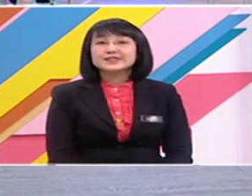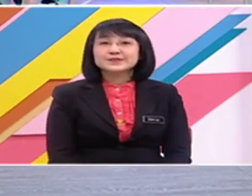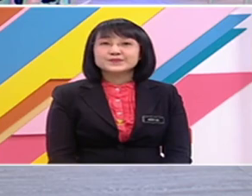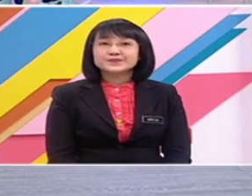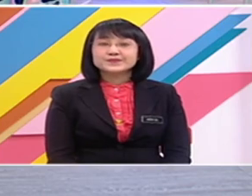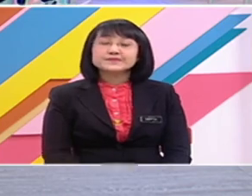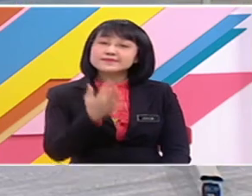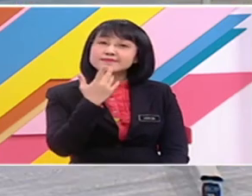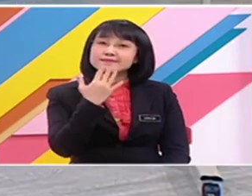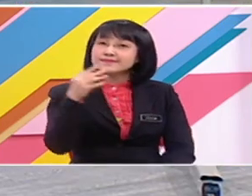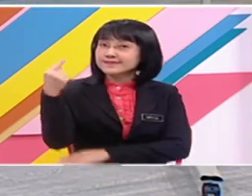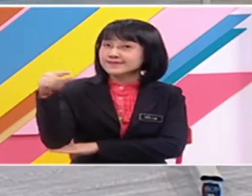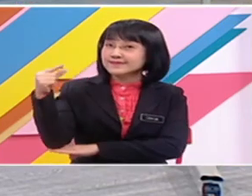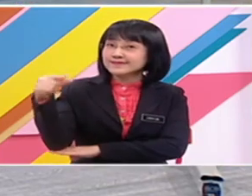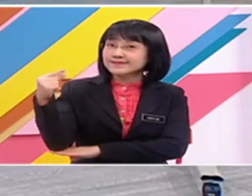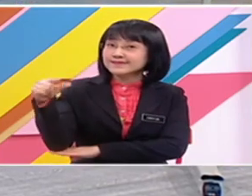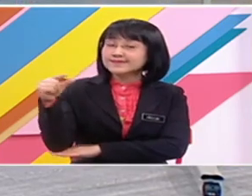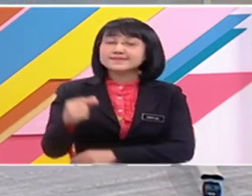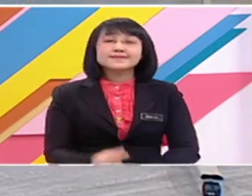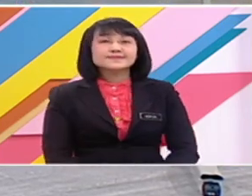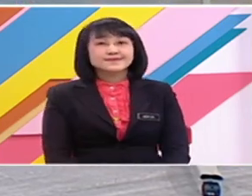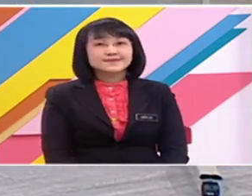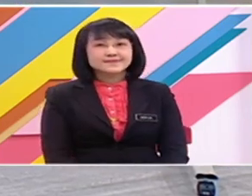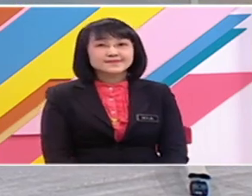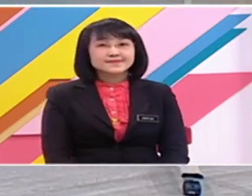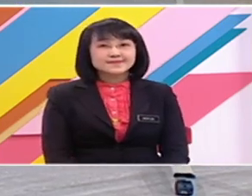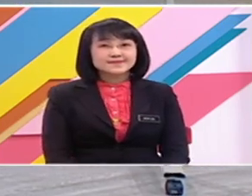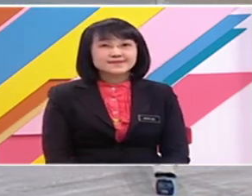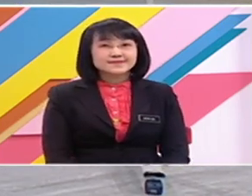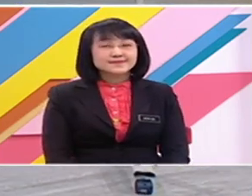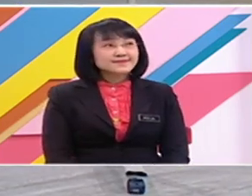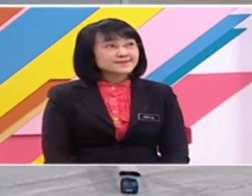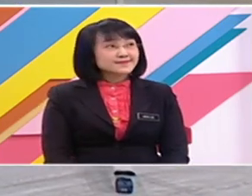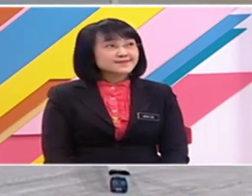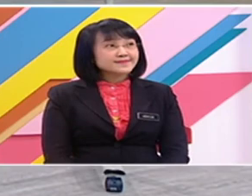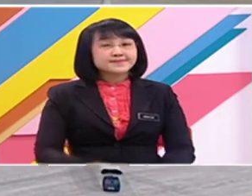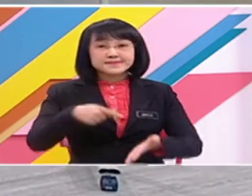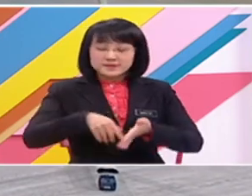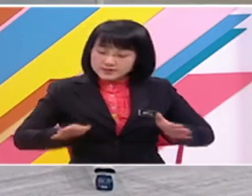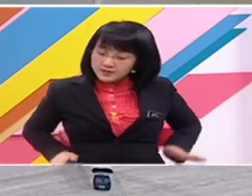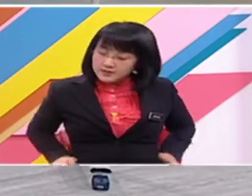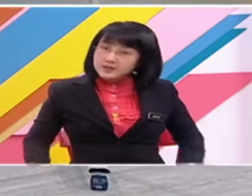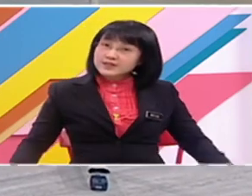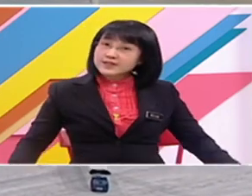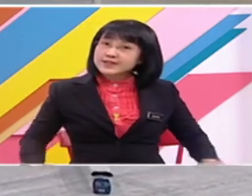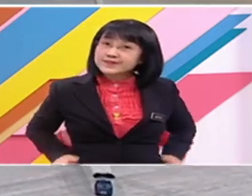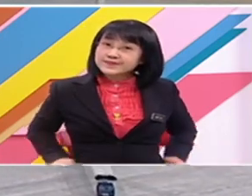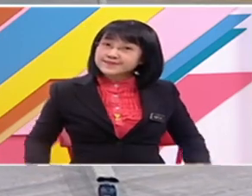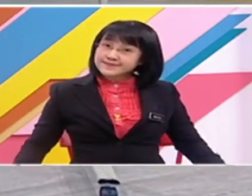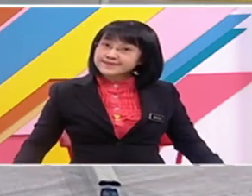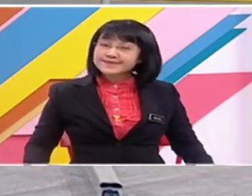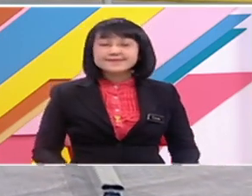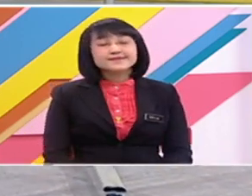Okay, the green one. Okay, we go for the green one. This is a skirt. Skirt. Okay, this is